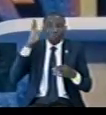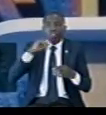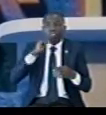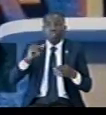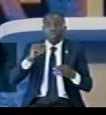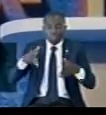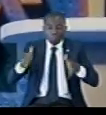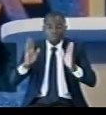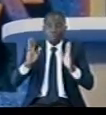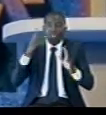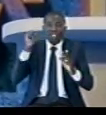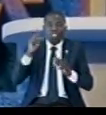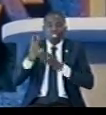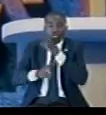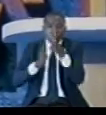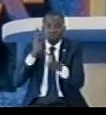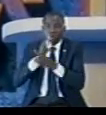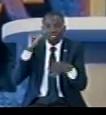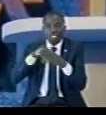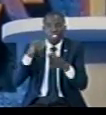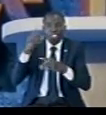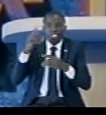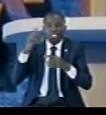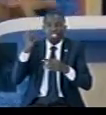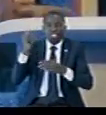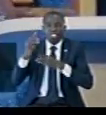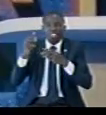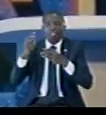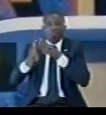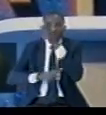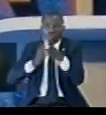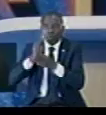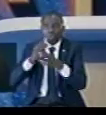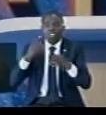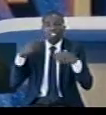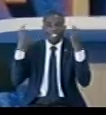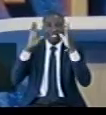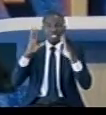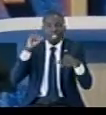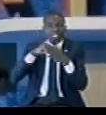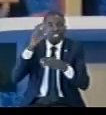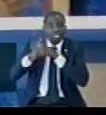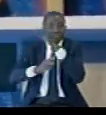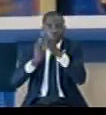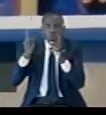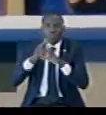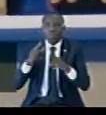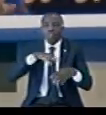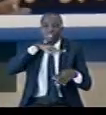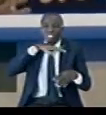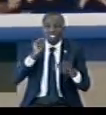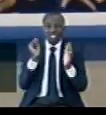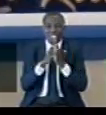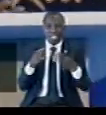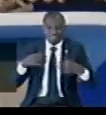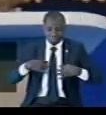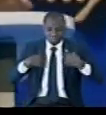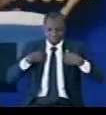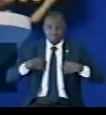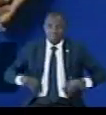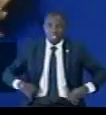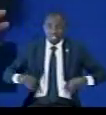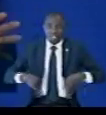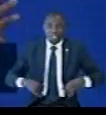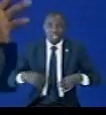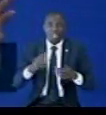and sinners in the world, sinners incited to soil that garment. That garment will remain